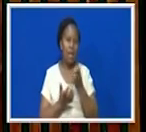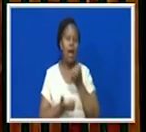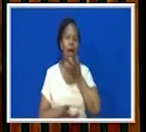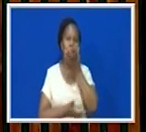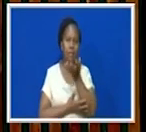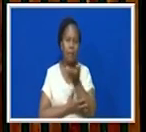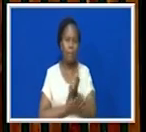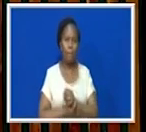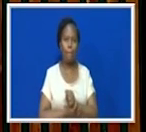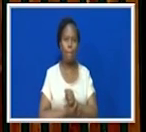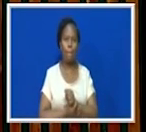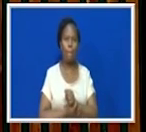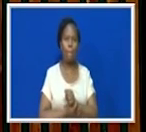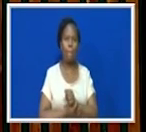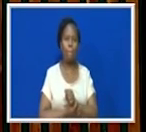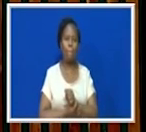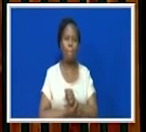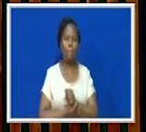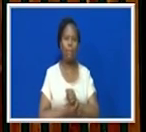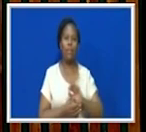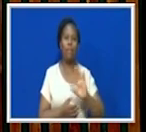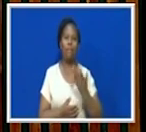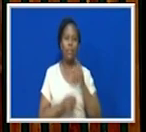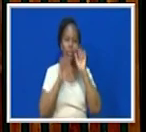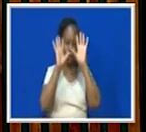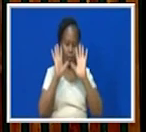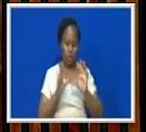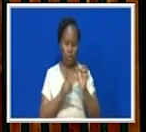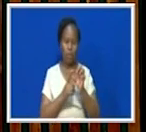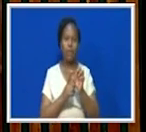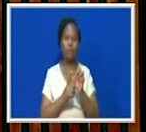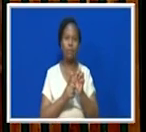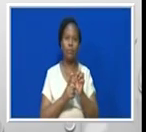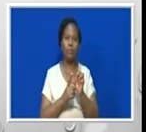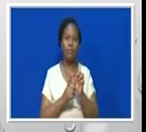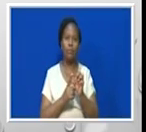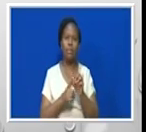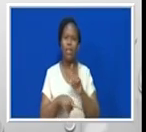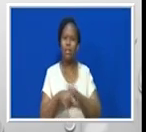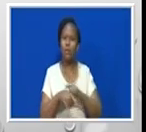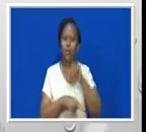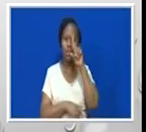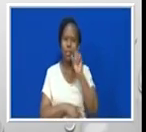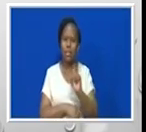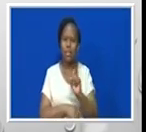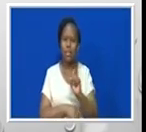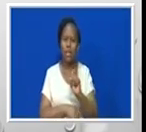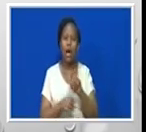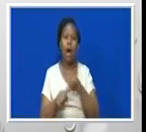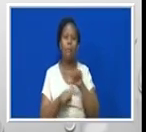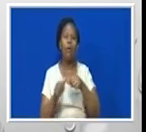responses. So let's look first at the keywords. When a question is about